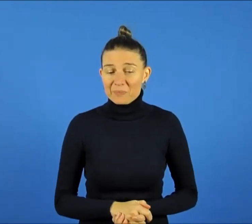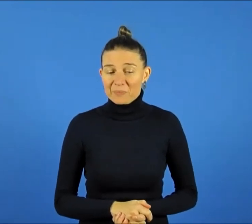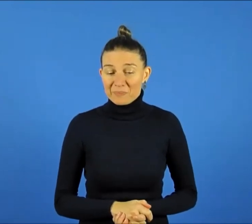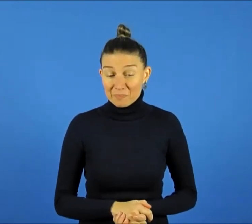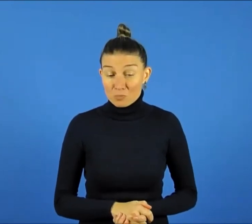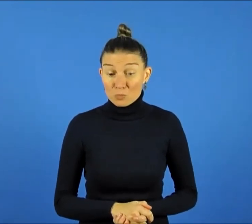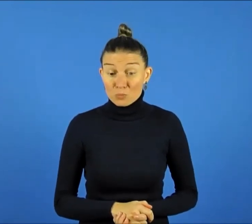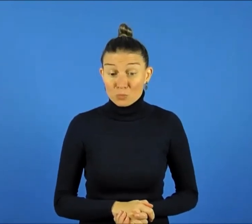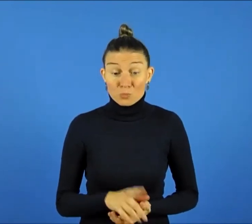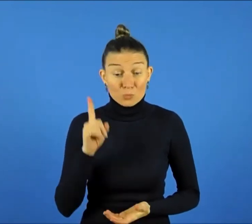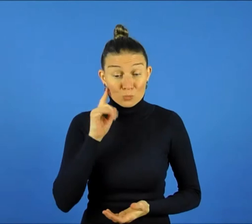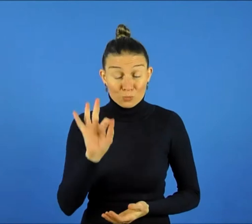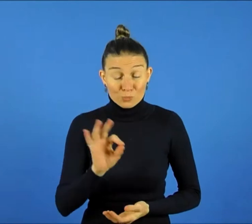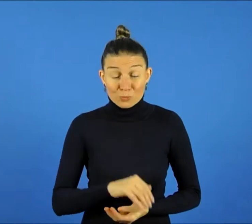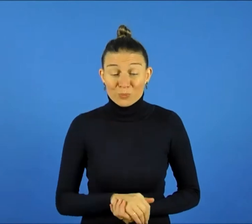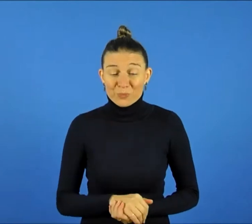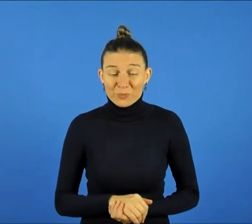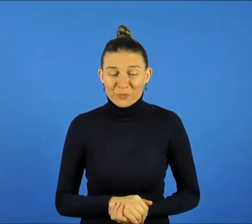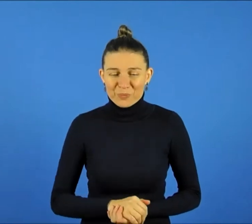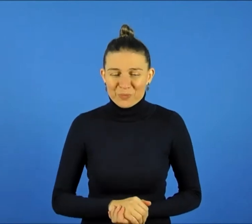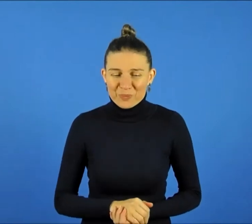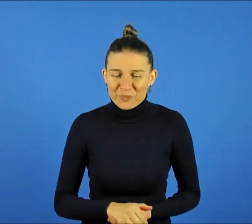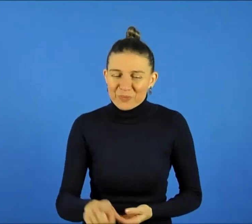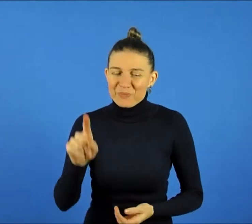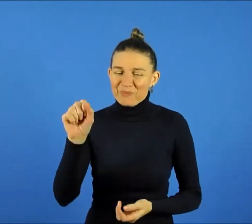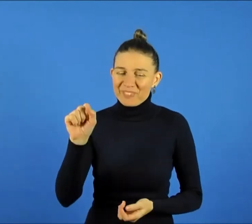Yes. So, okay.